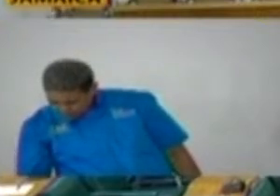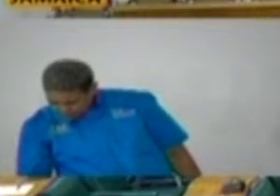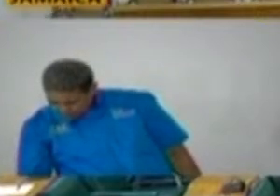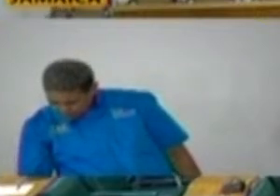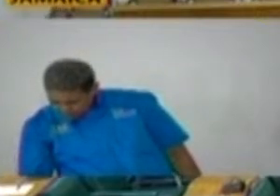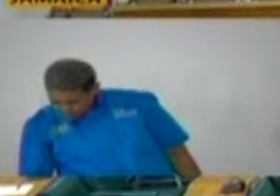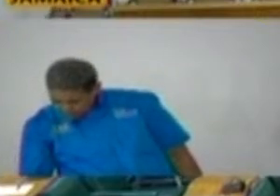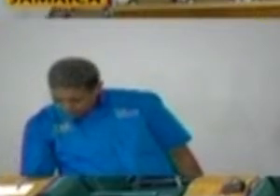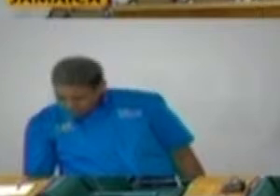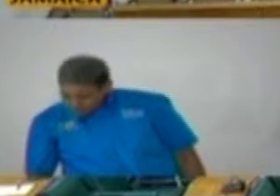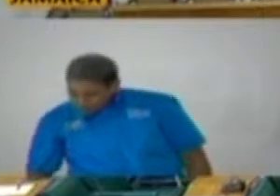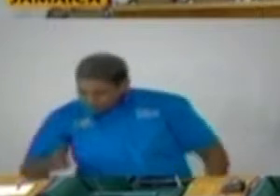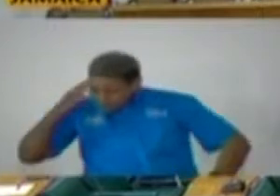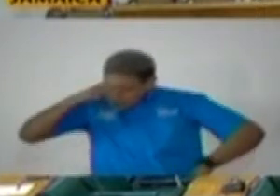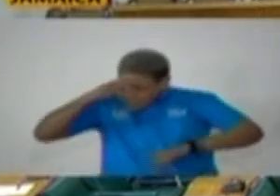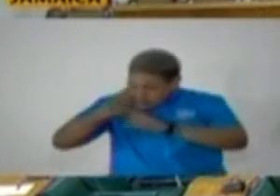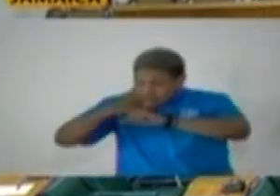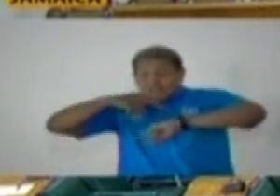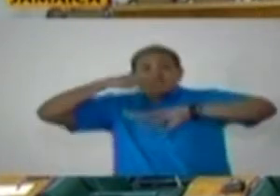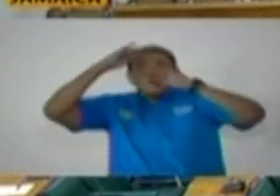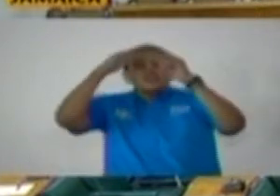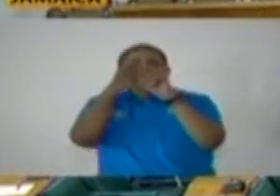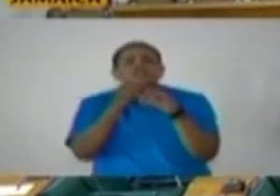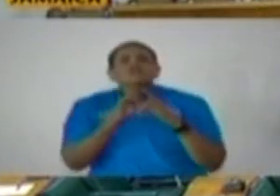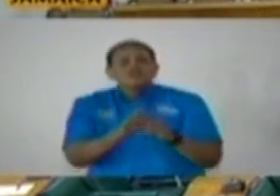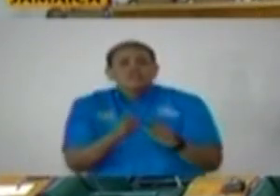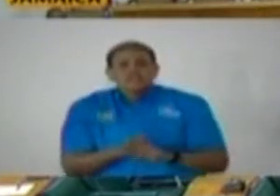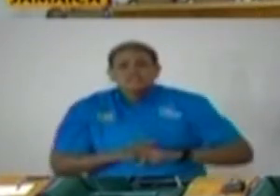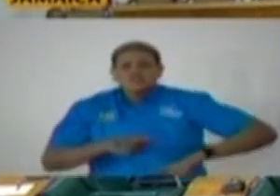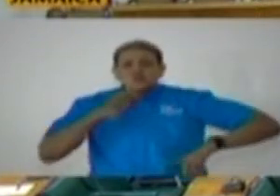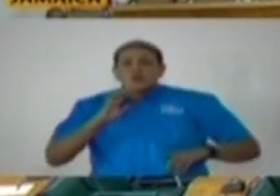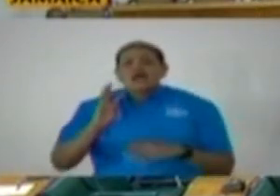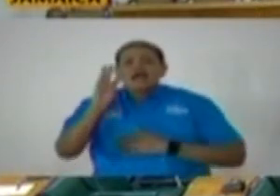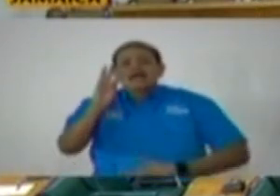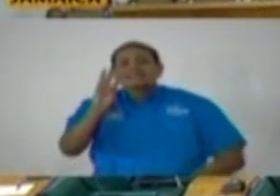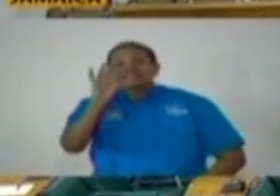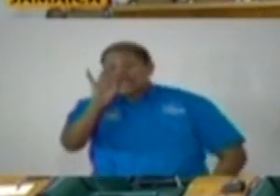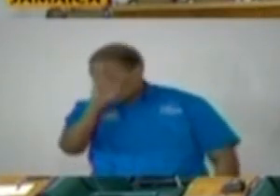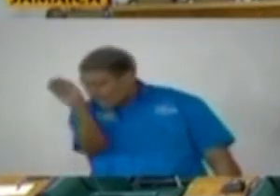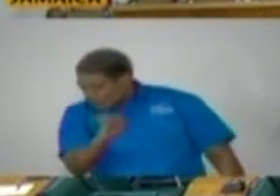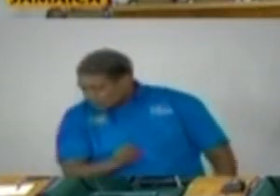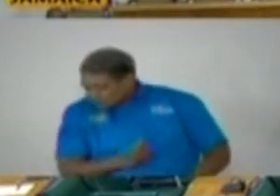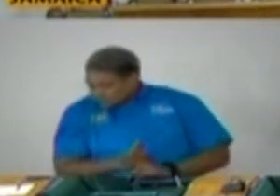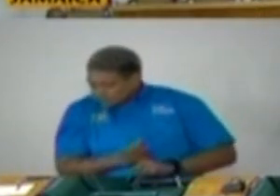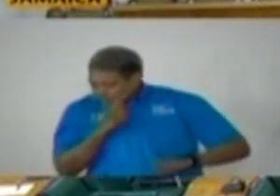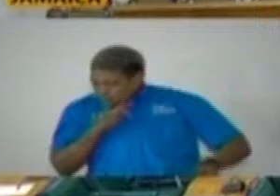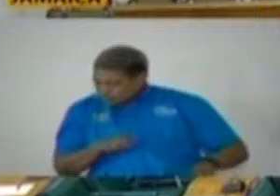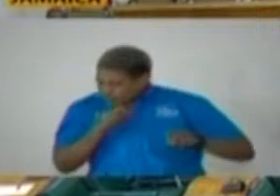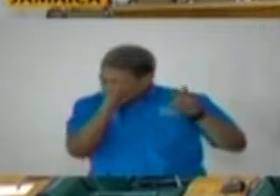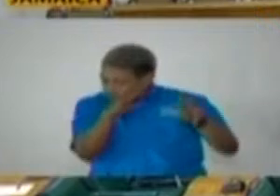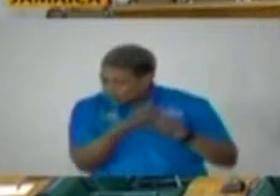The Mexicans were concerned about a 68%